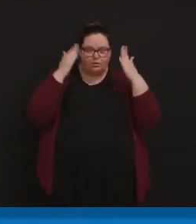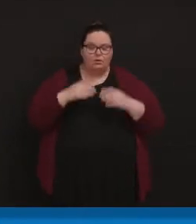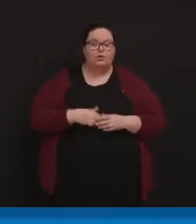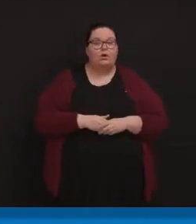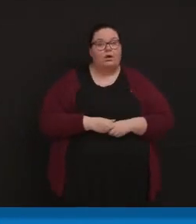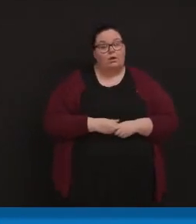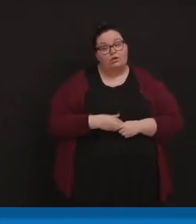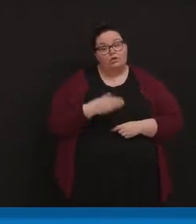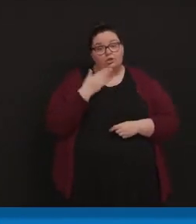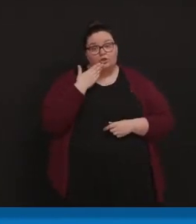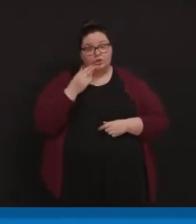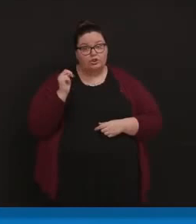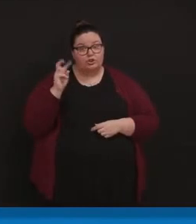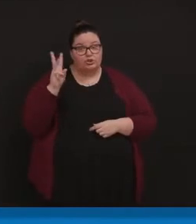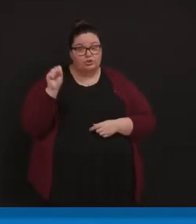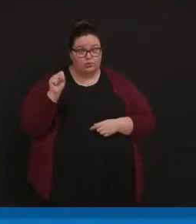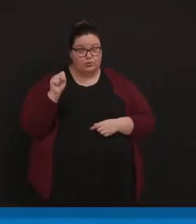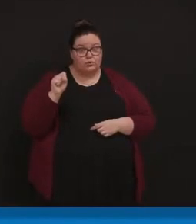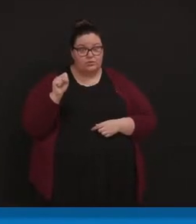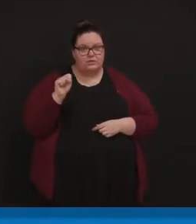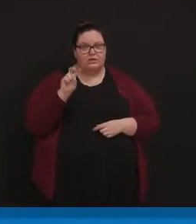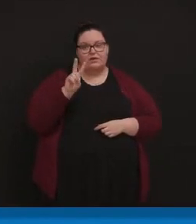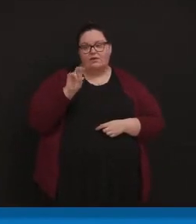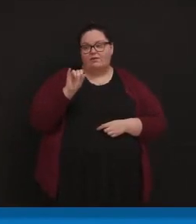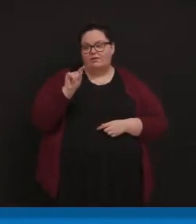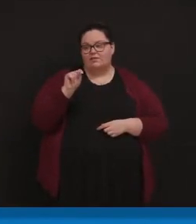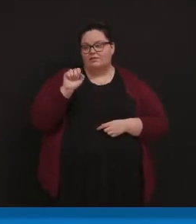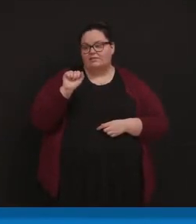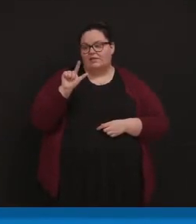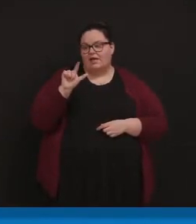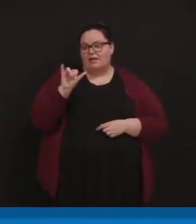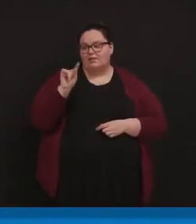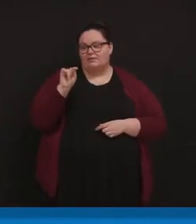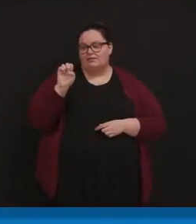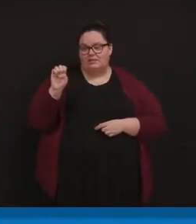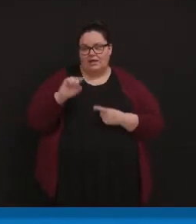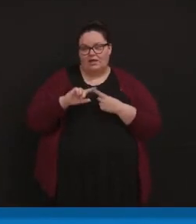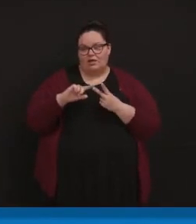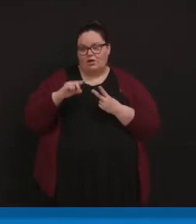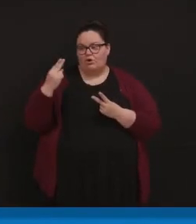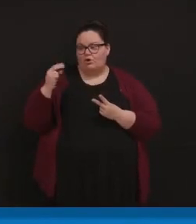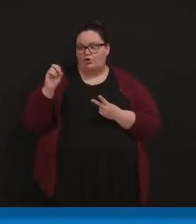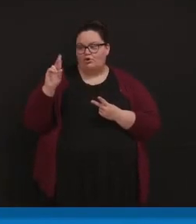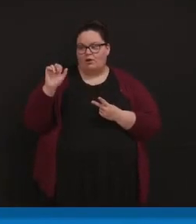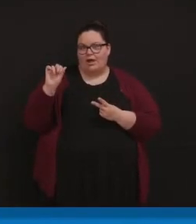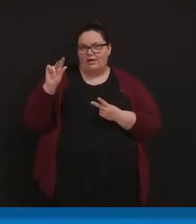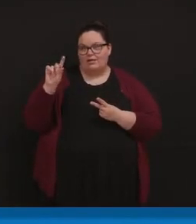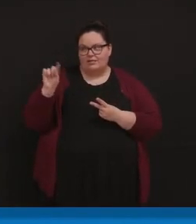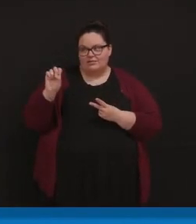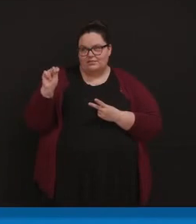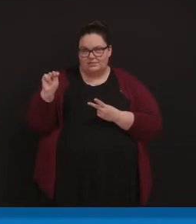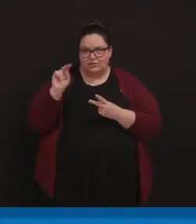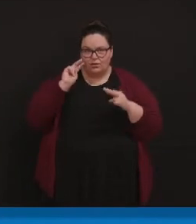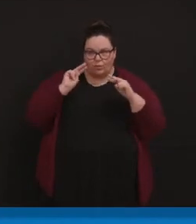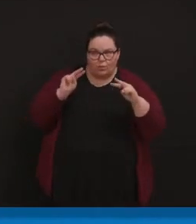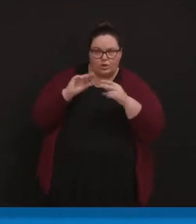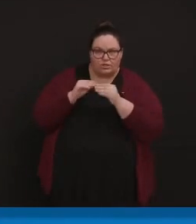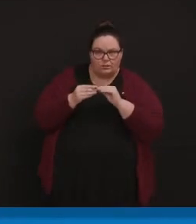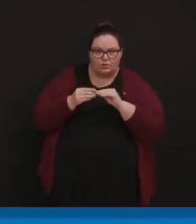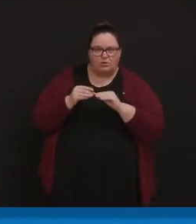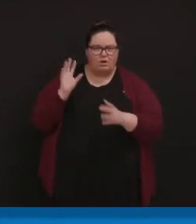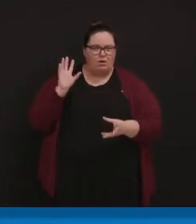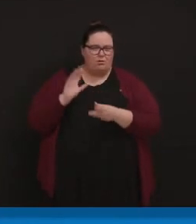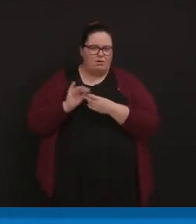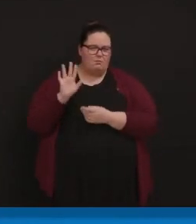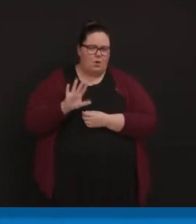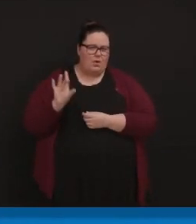that Vitality and Horizon monitor this information on a daily basis. So combined Vitality and Horizon numbers are around